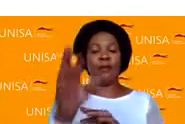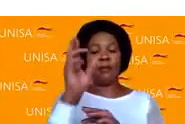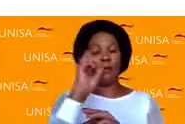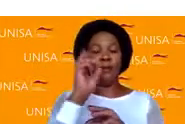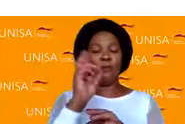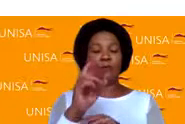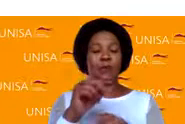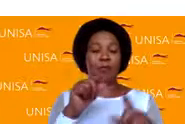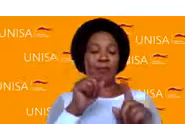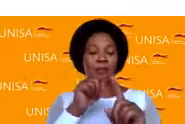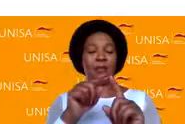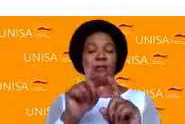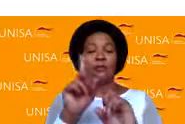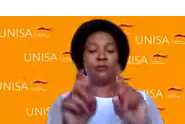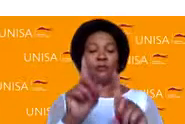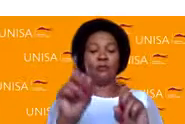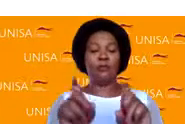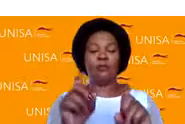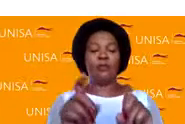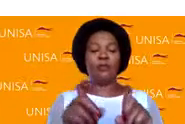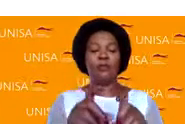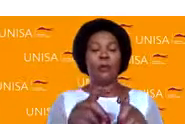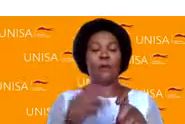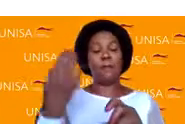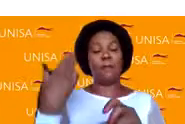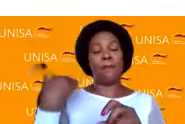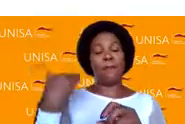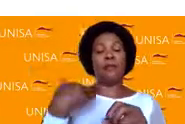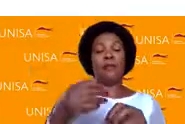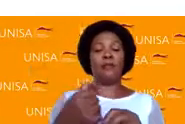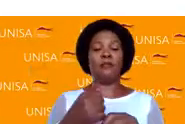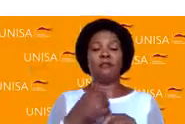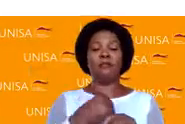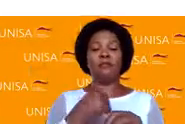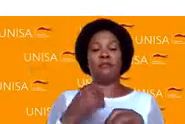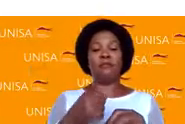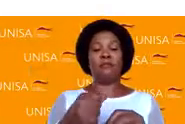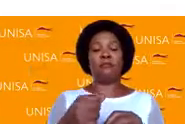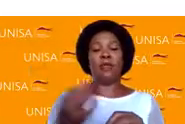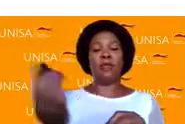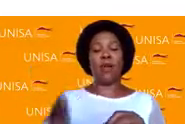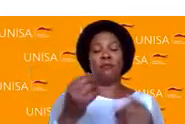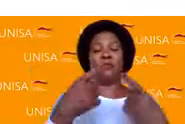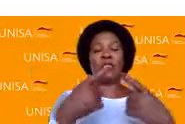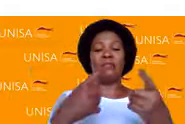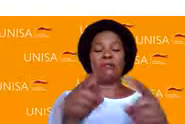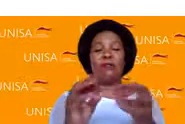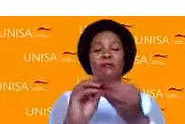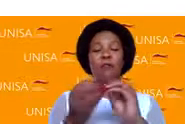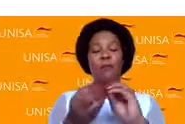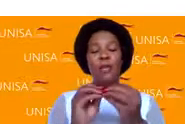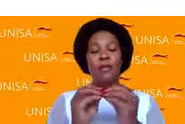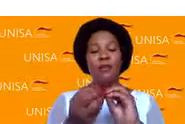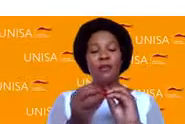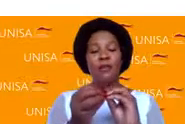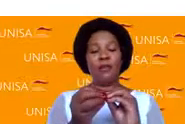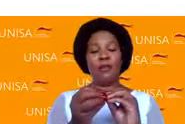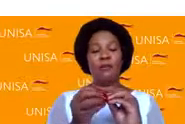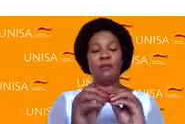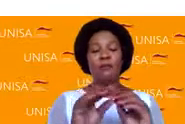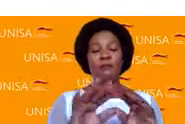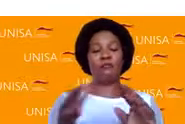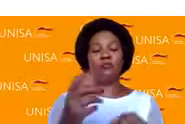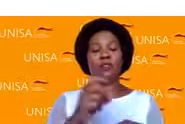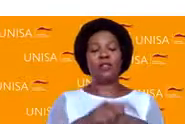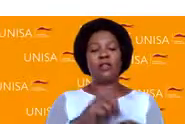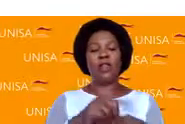quizzes, as Denzel mentioned as previously, it might come in different formats. So it might have a time constraint to